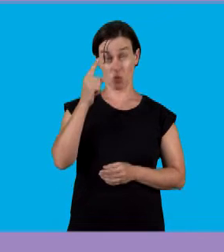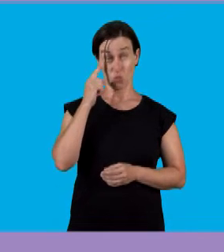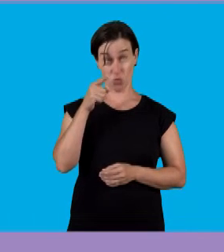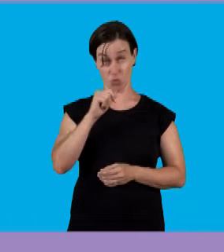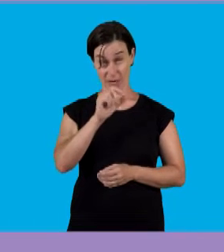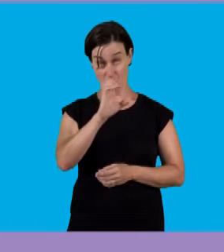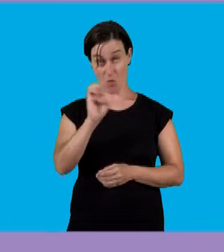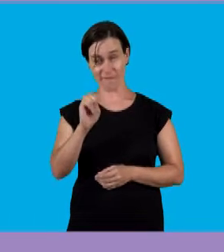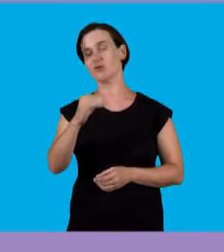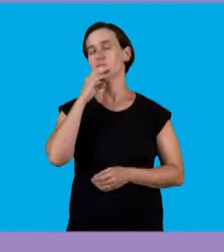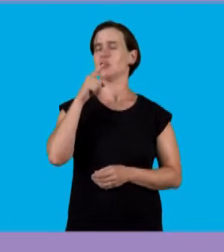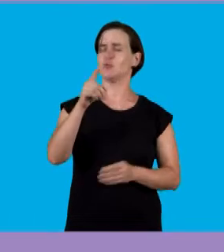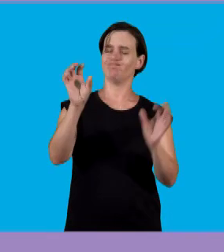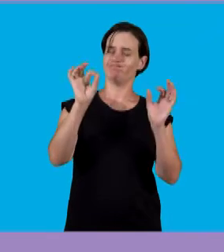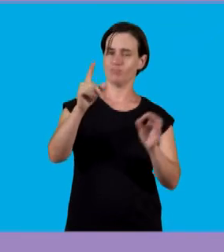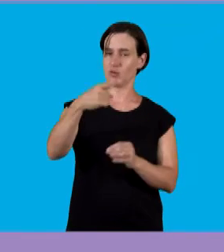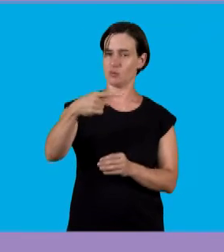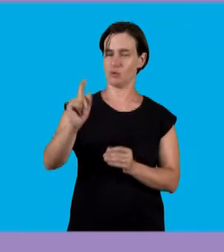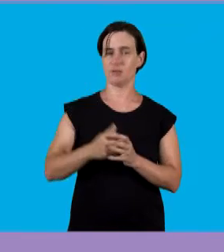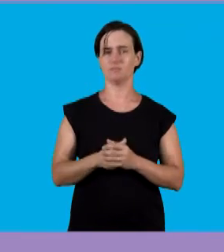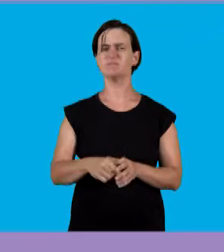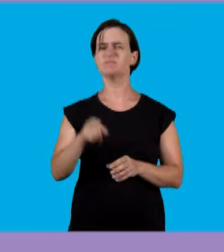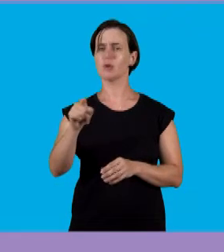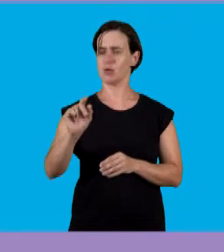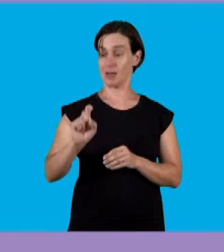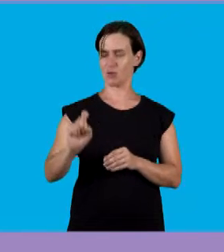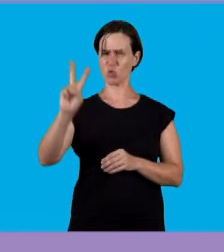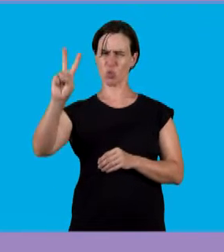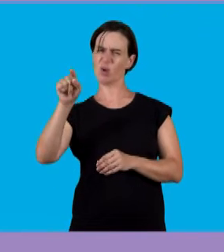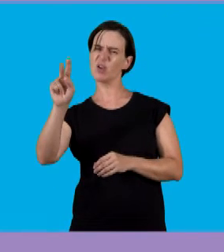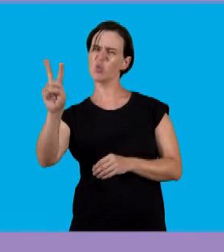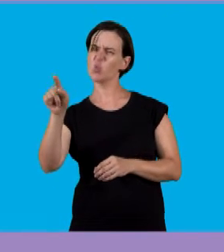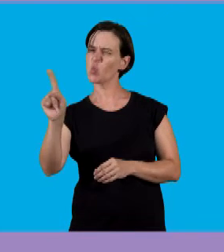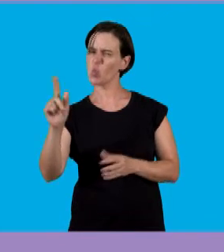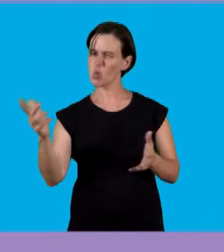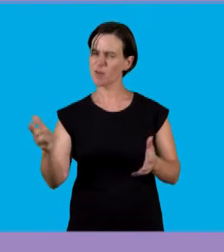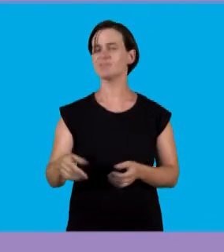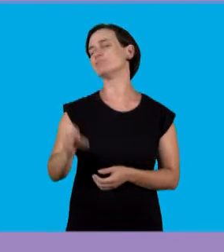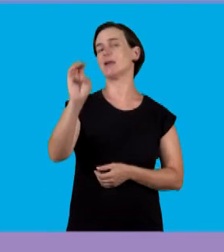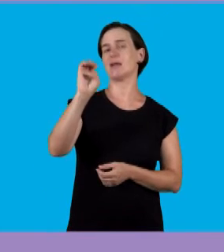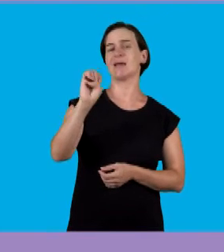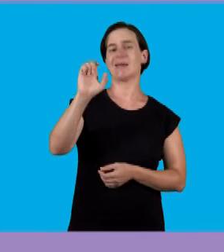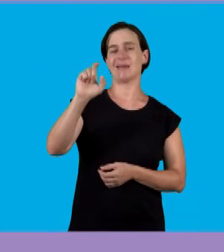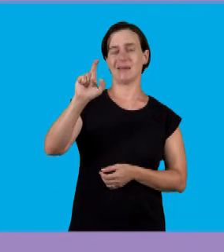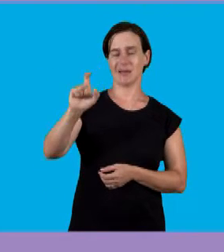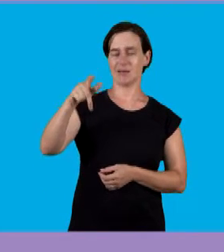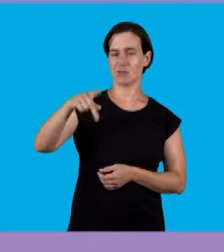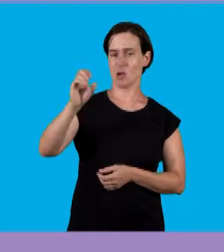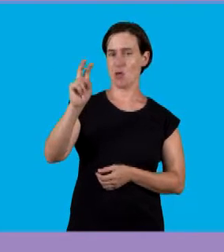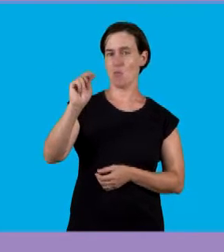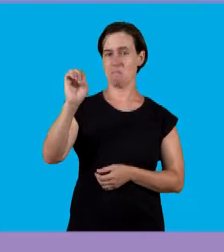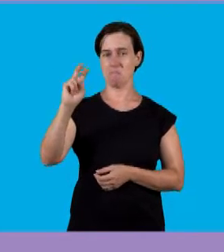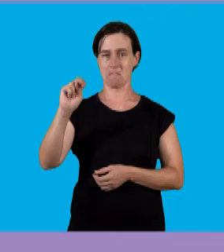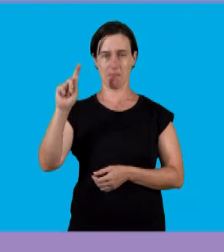So if you said that 3 is a coefficient, then you are absolutely correct. What about that 2? Yes, that